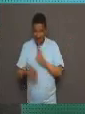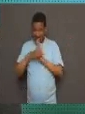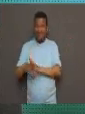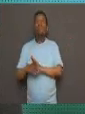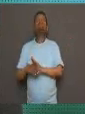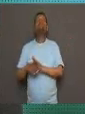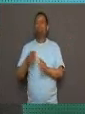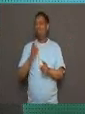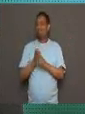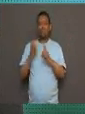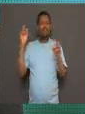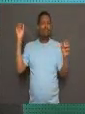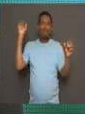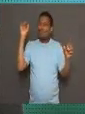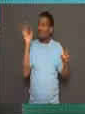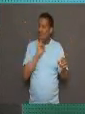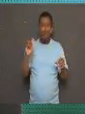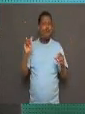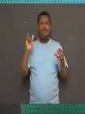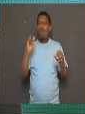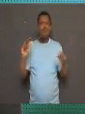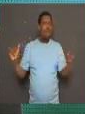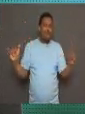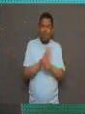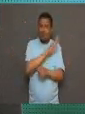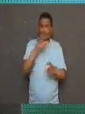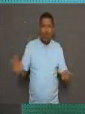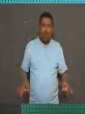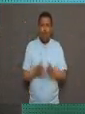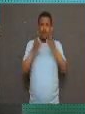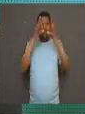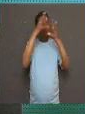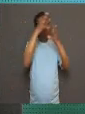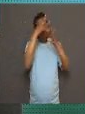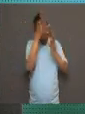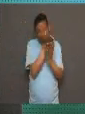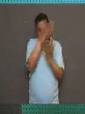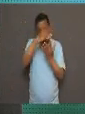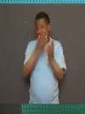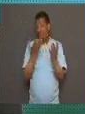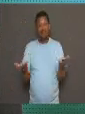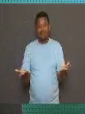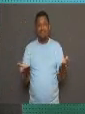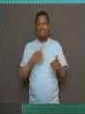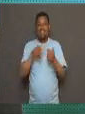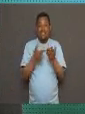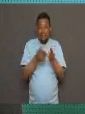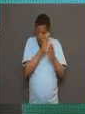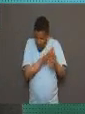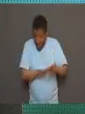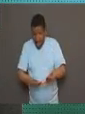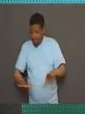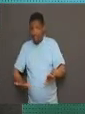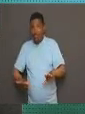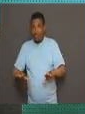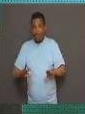is no flawless way to cut up the globe so that it will lay flat